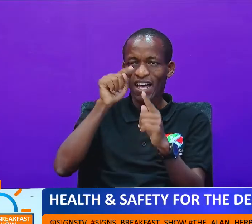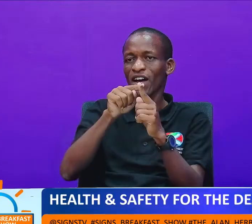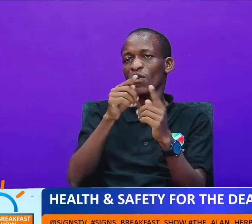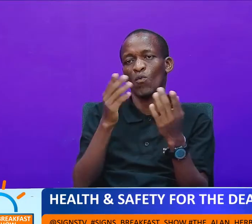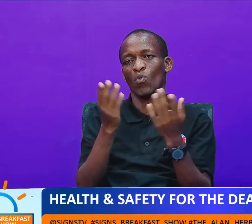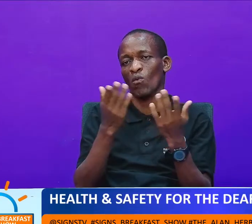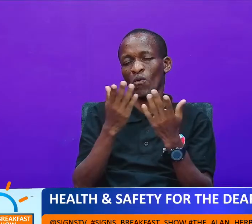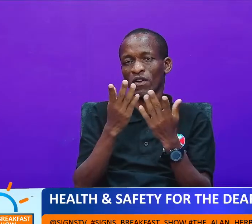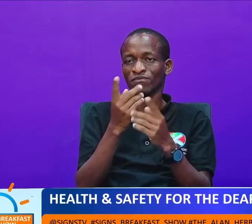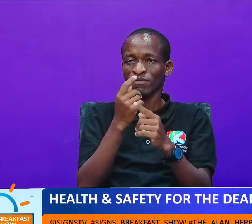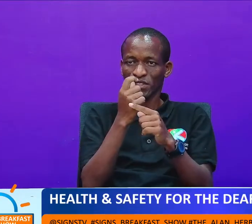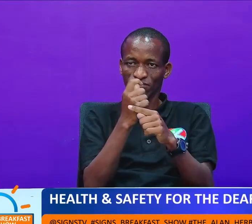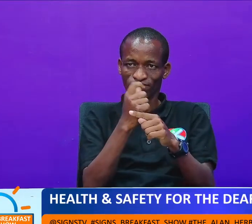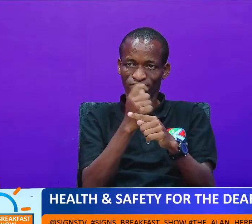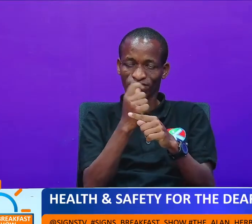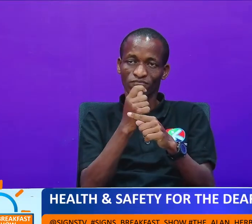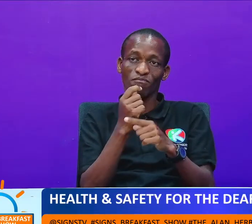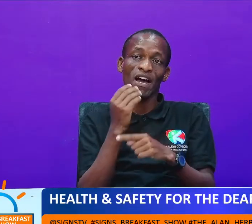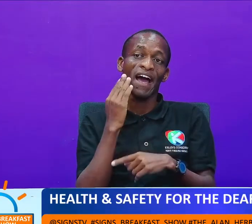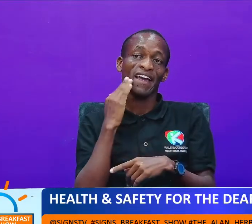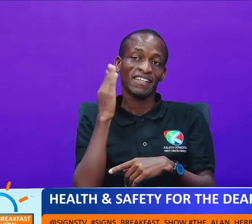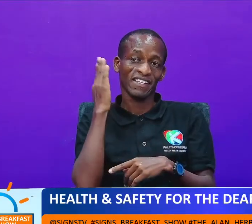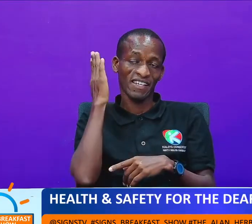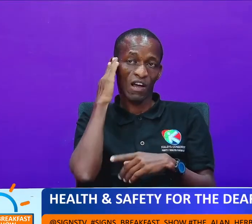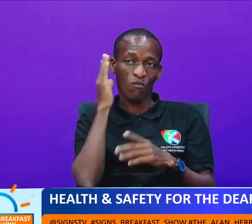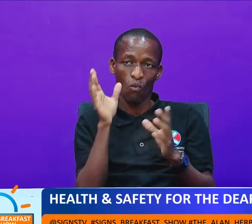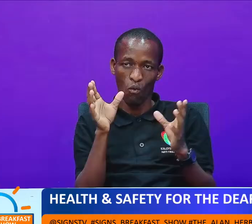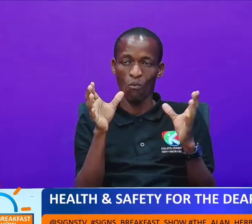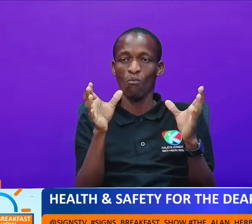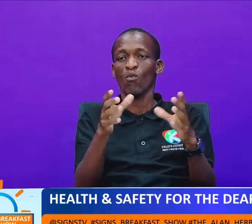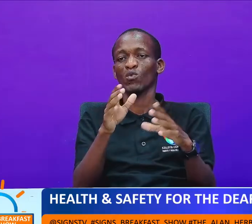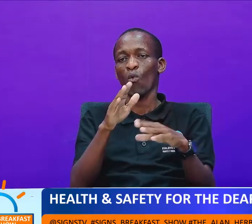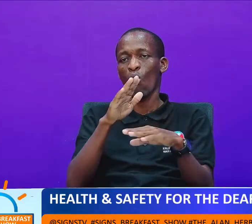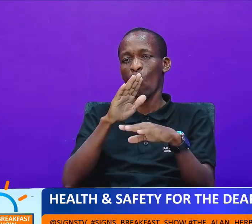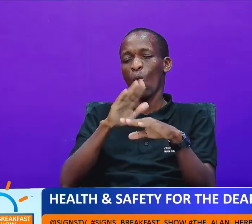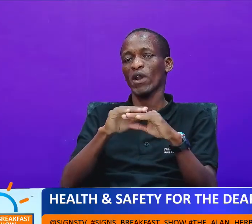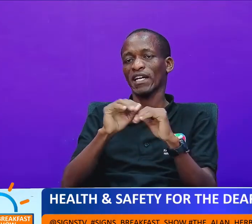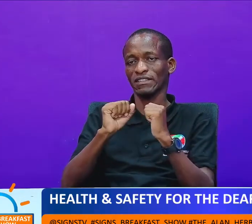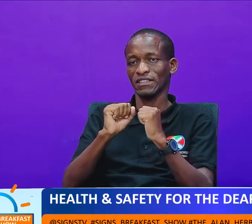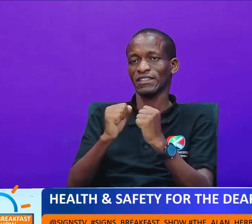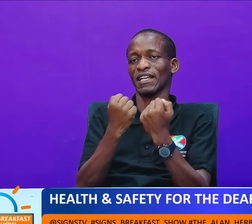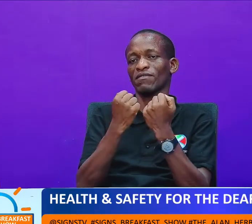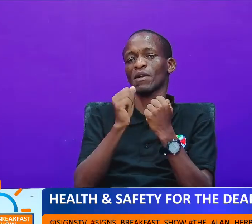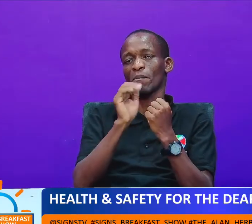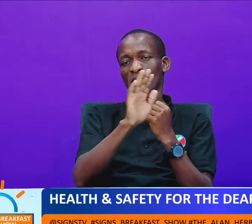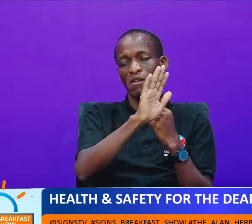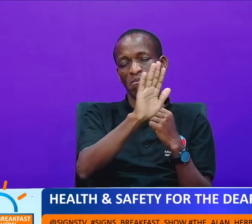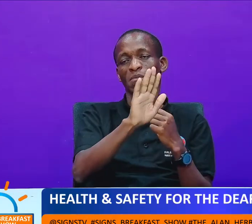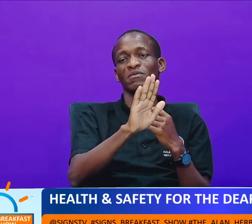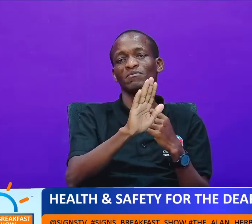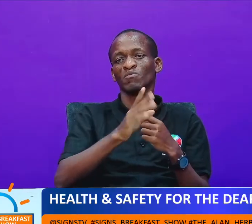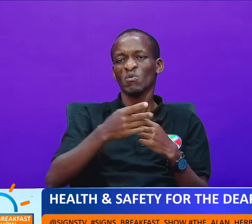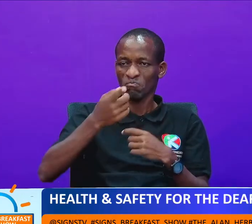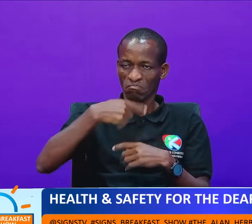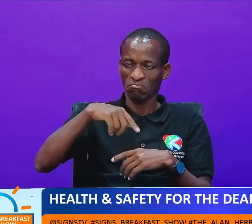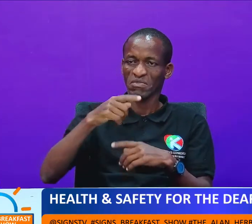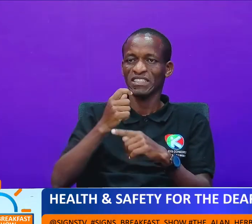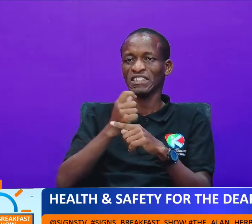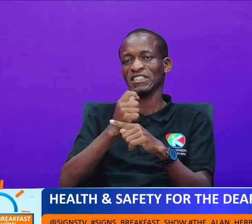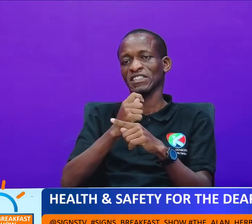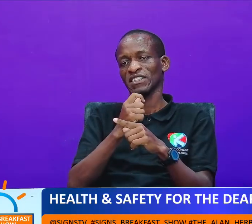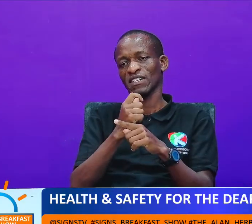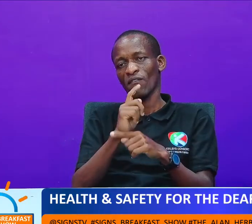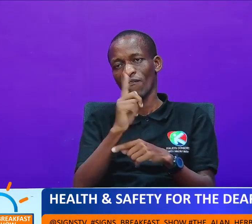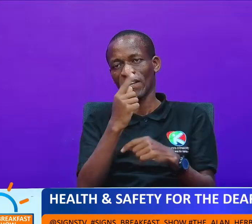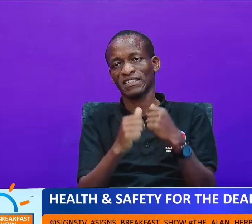Vital Signs. Our objective is to train the deaf community on safety